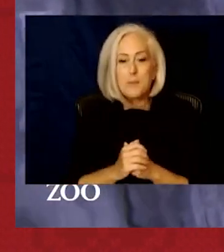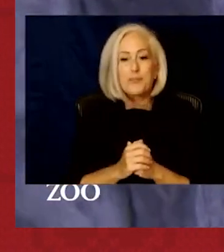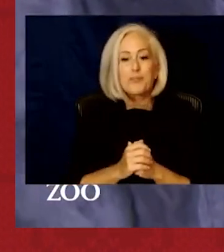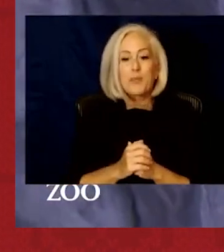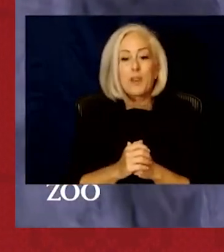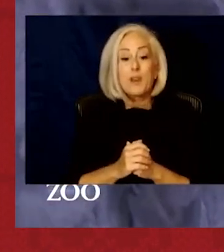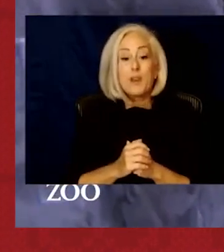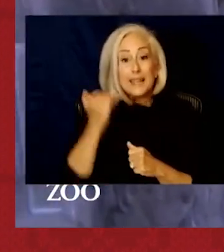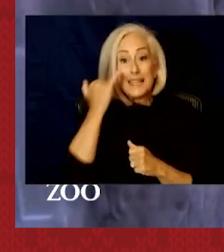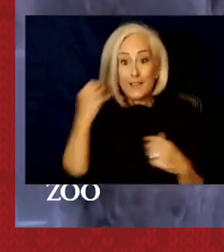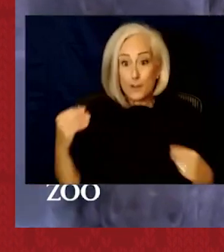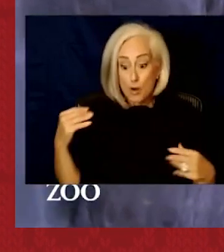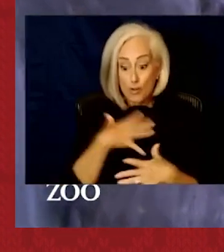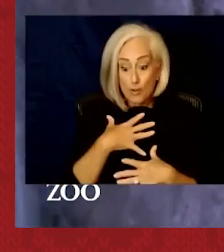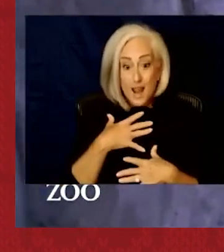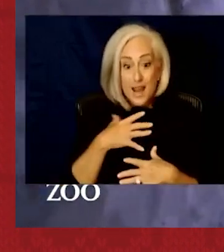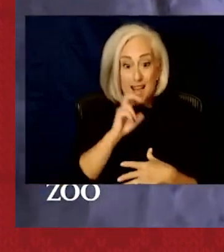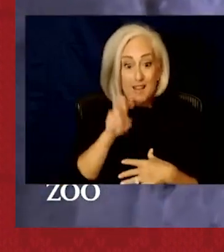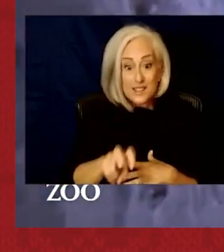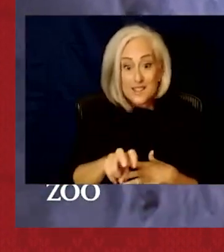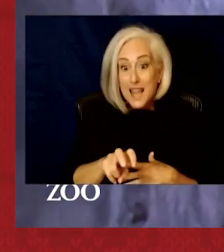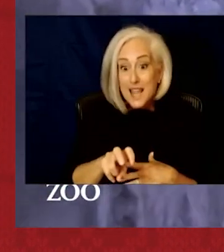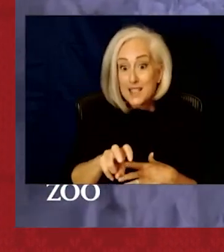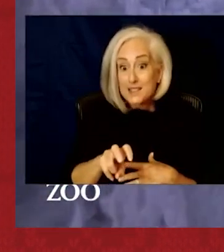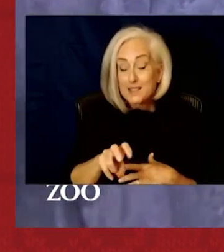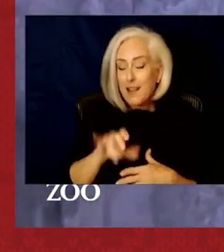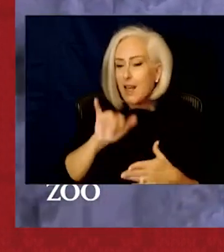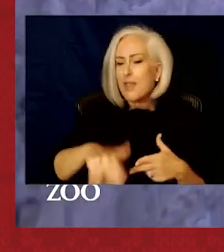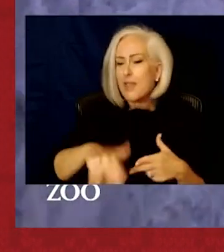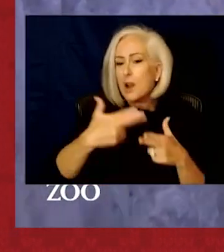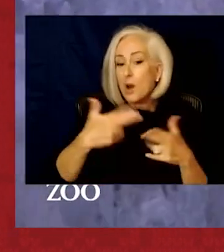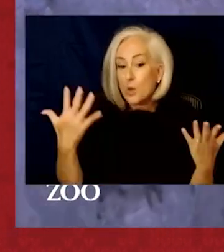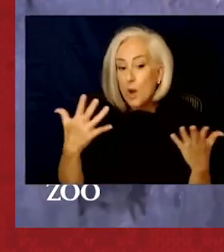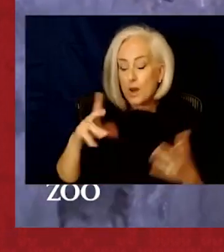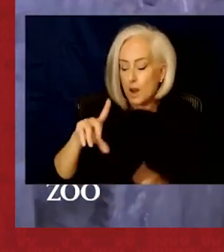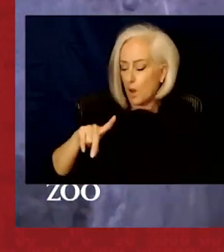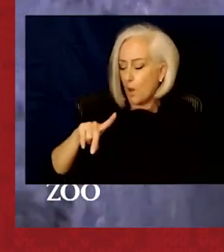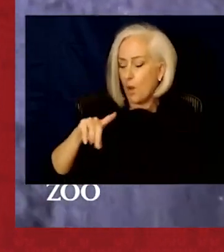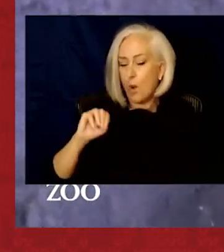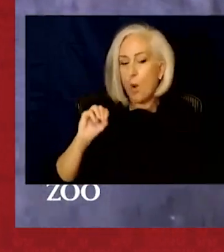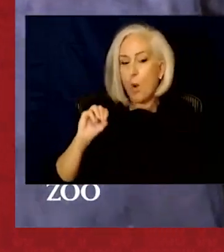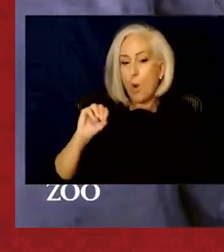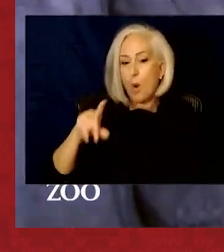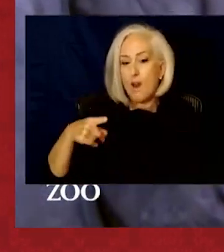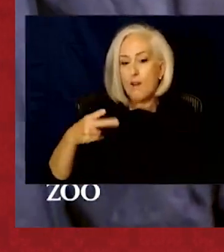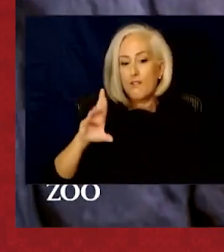is, wait for it, here we go, ophidiophobia. Say that again,